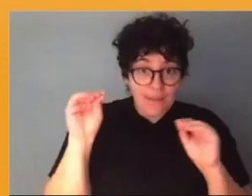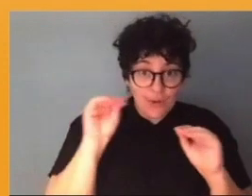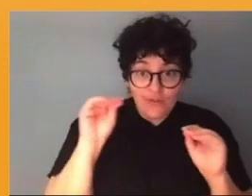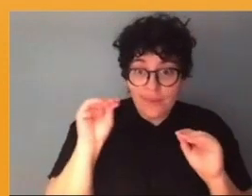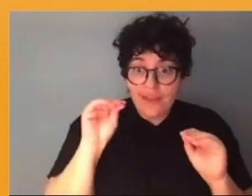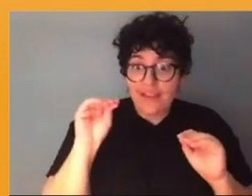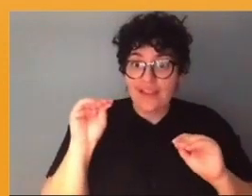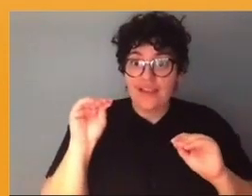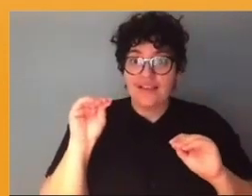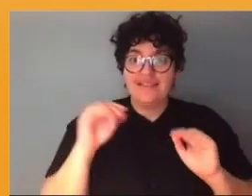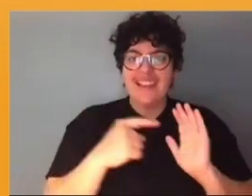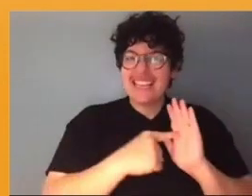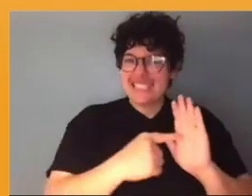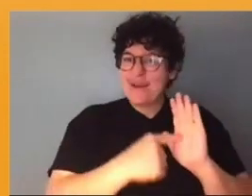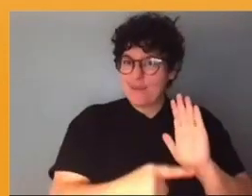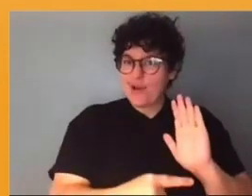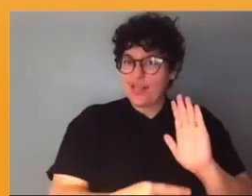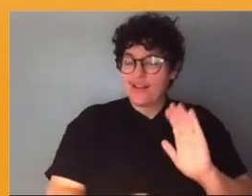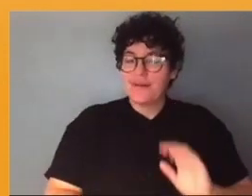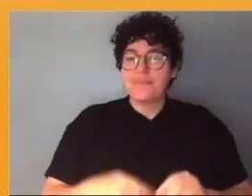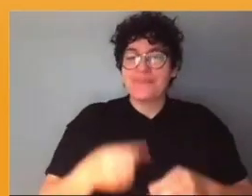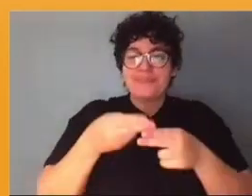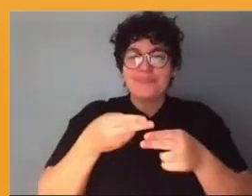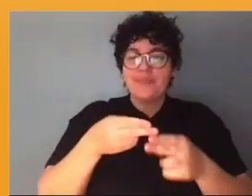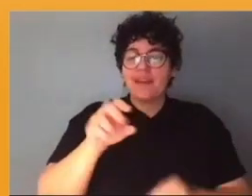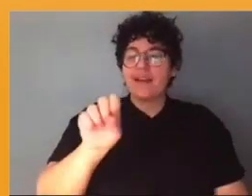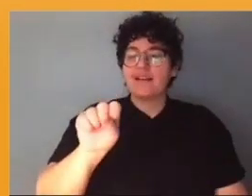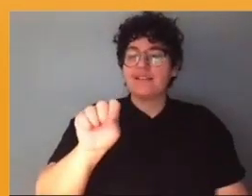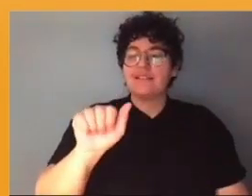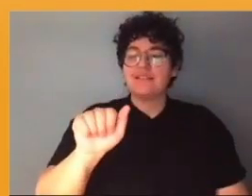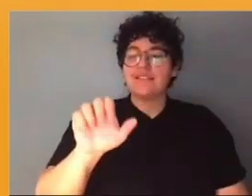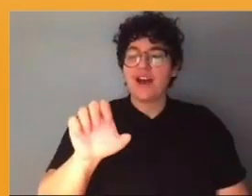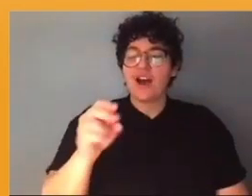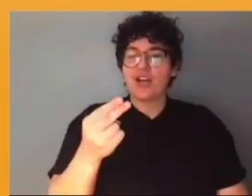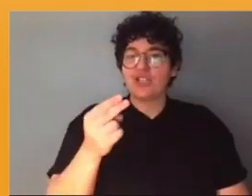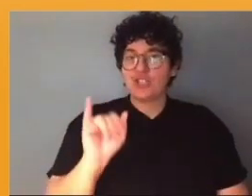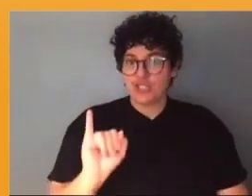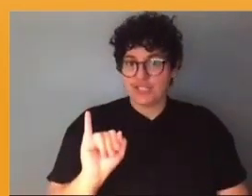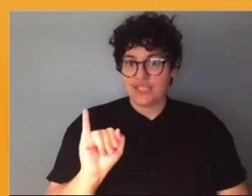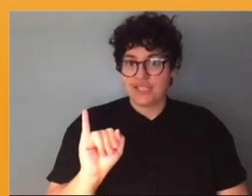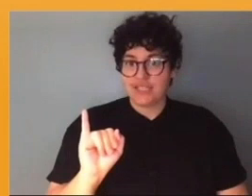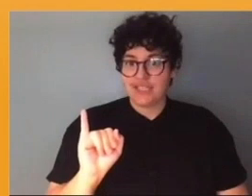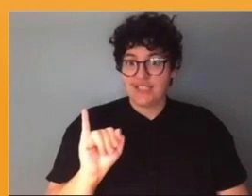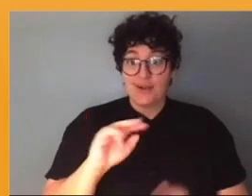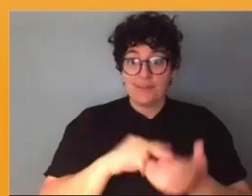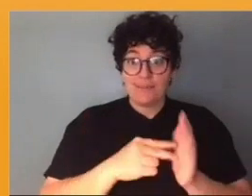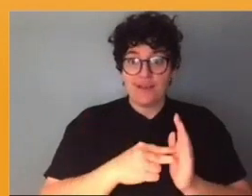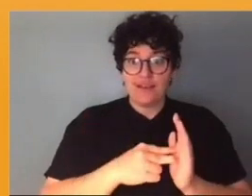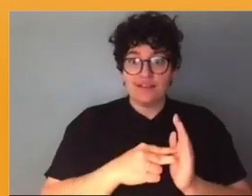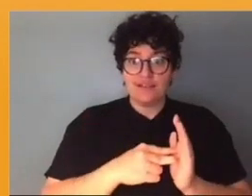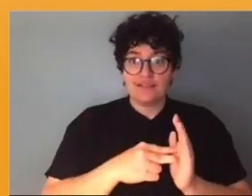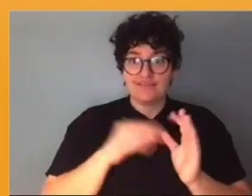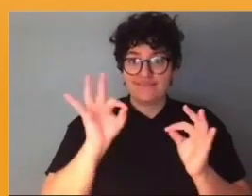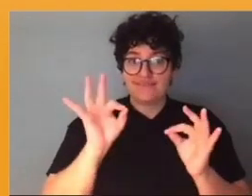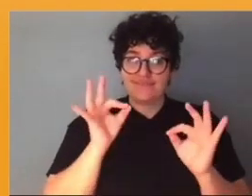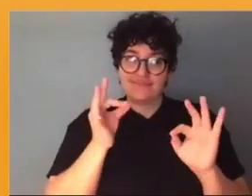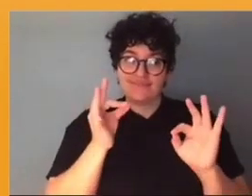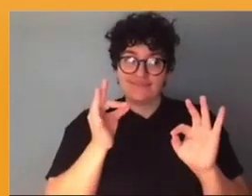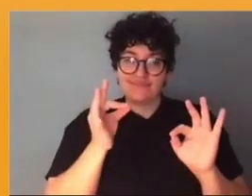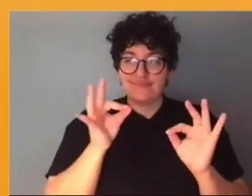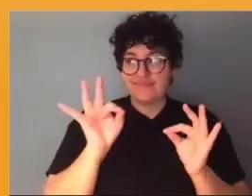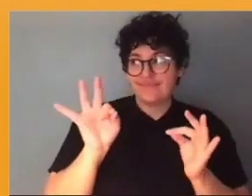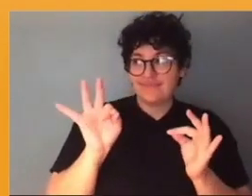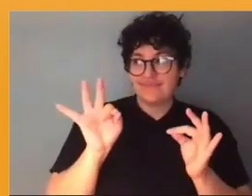an example of one would be something called the sachi, which is like a look to the right or the left. And it